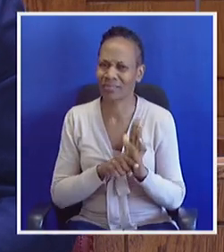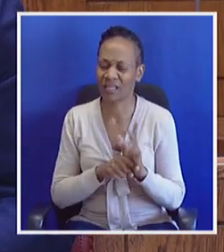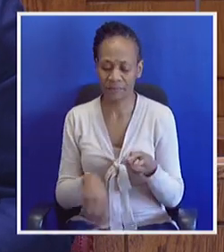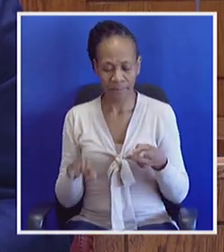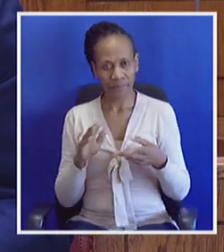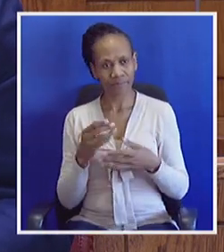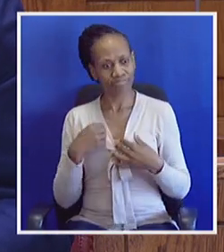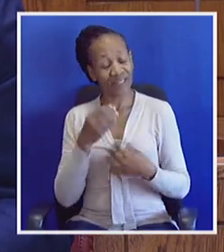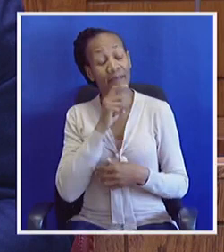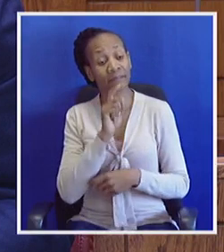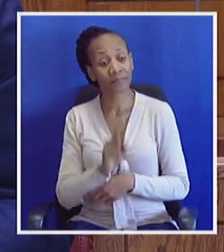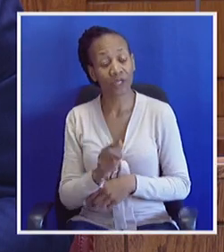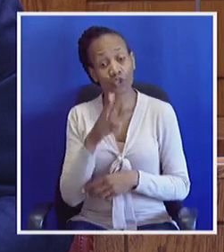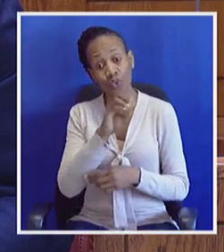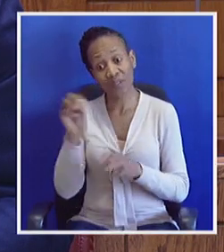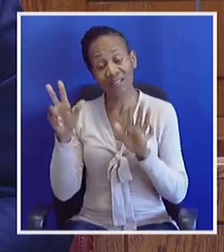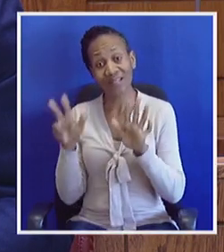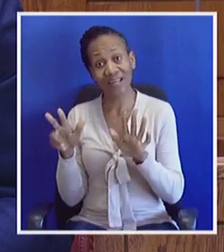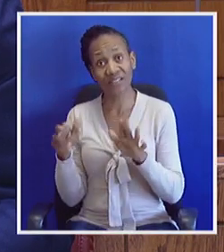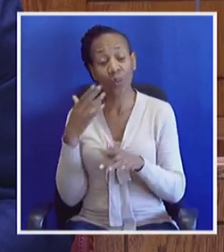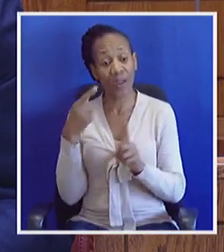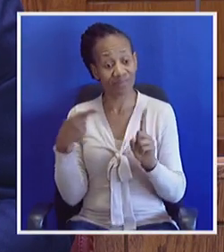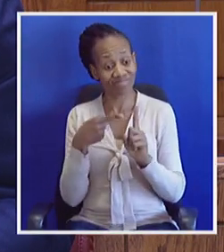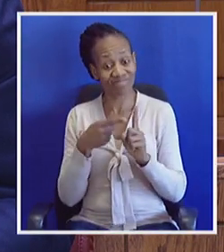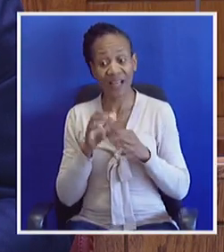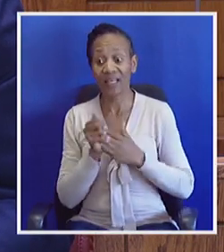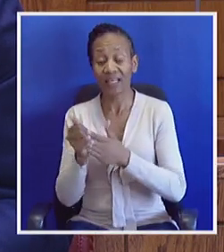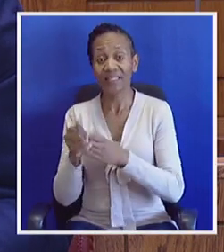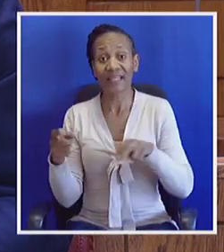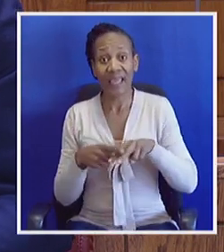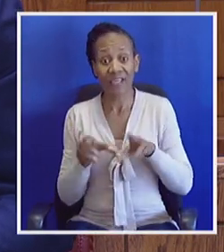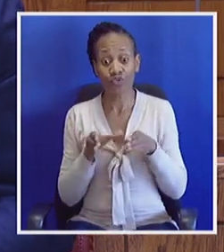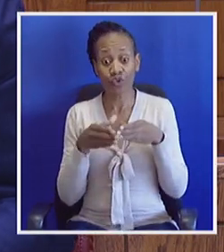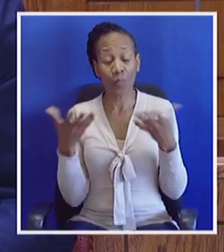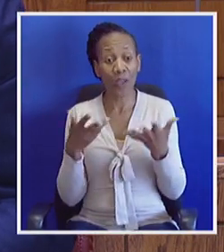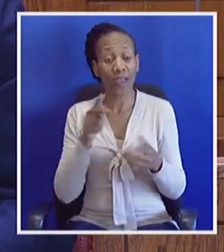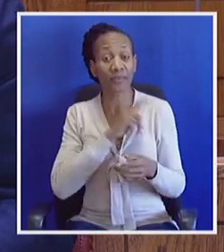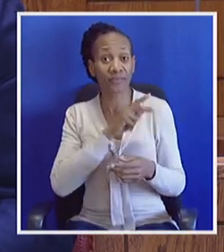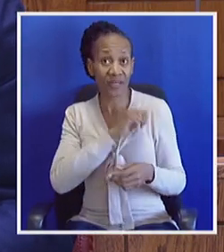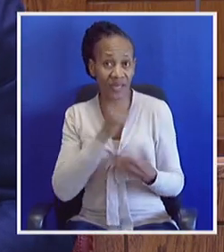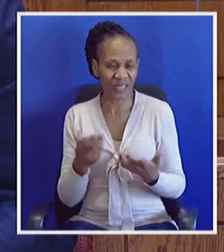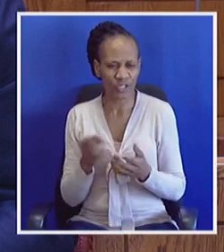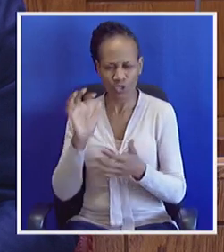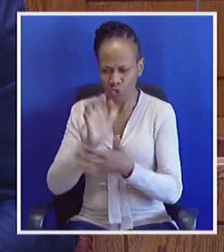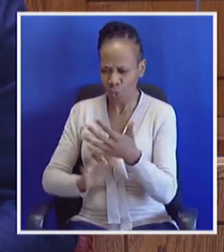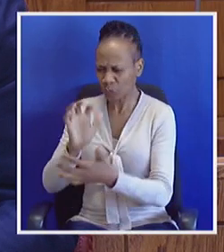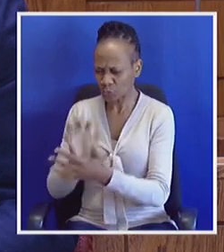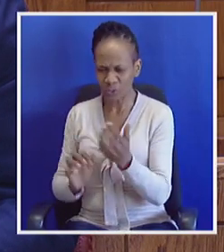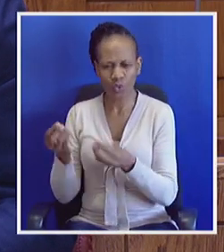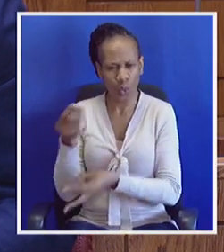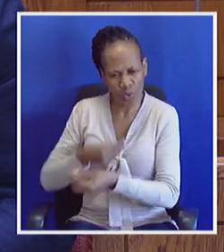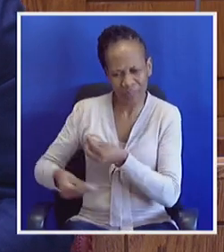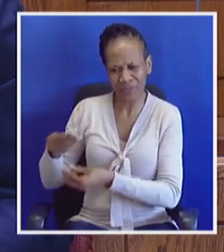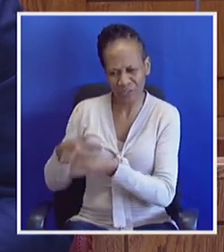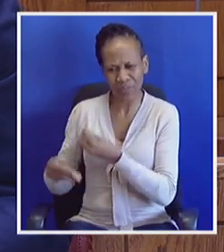And I'm saying this because in 2008, when he was the head of the HIV/AIDS in KZN, various allegations of corruption have been leveled against